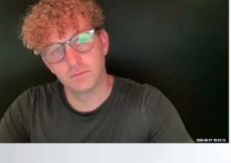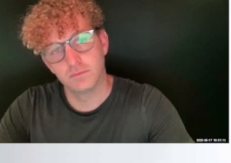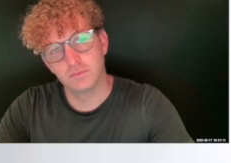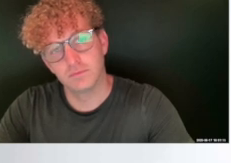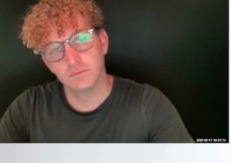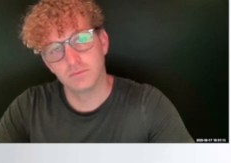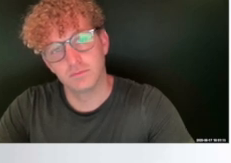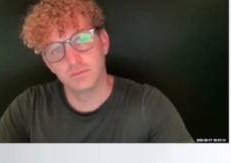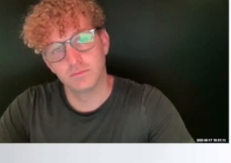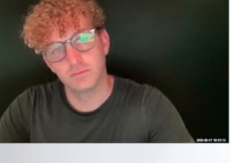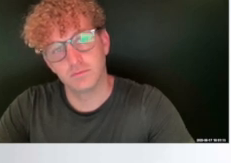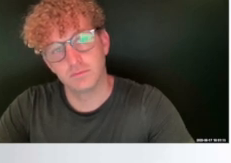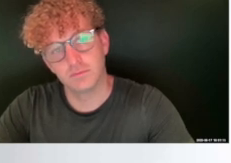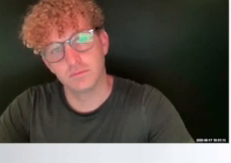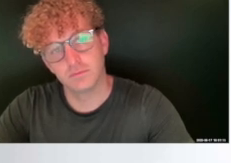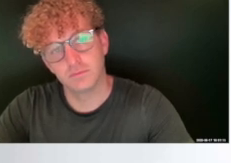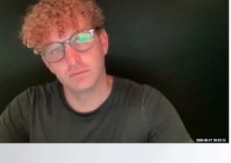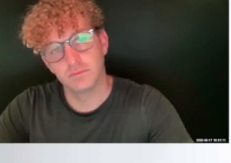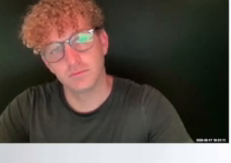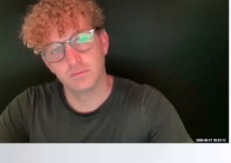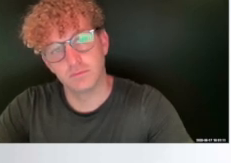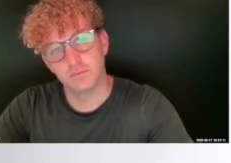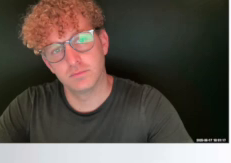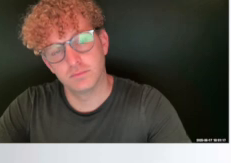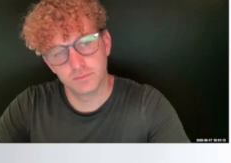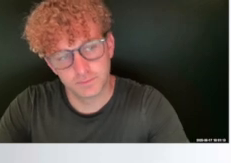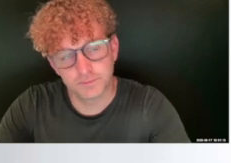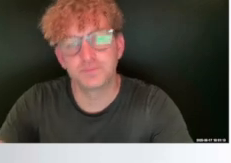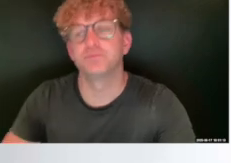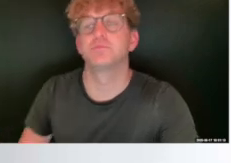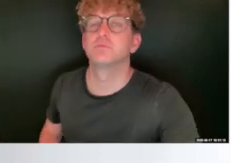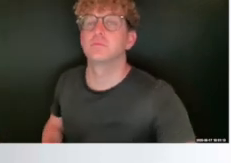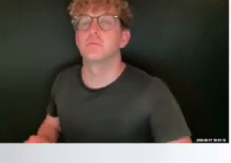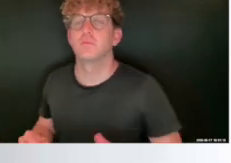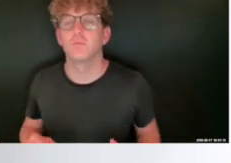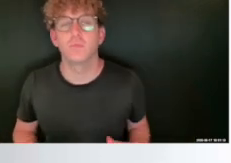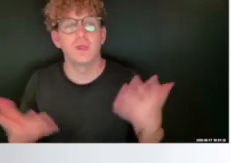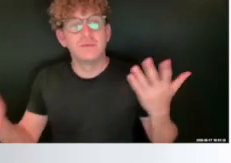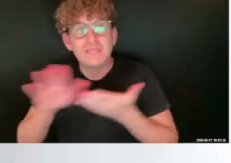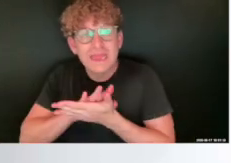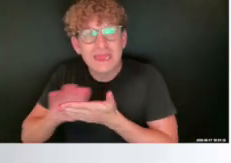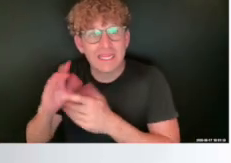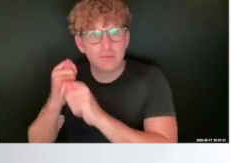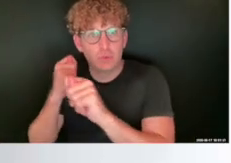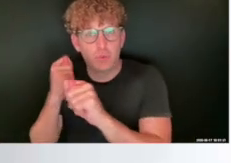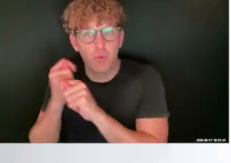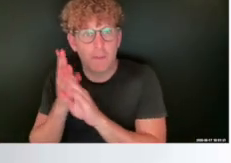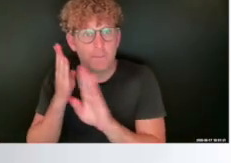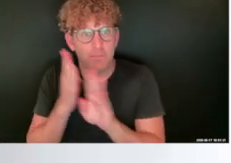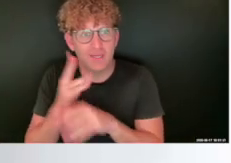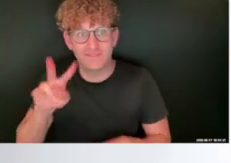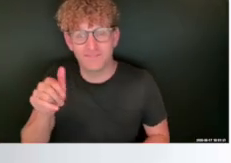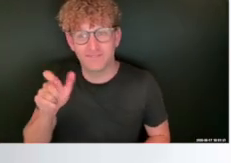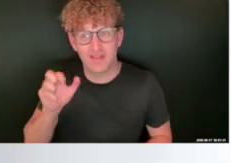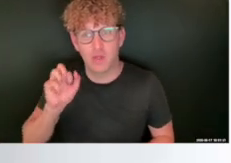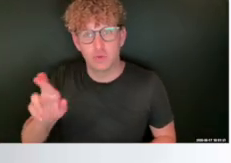2024, project funding has been fully subscribed, a strong indicator of robust market interest. We anticipate reopening